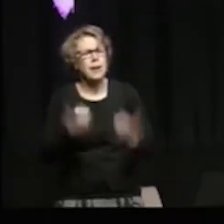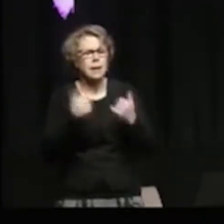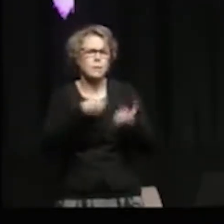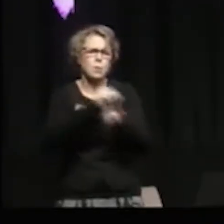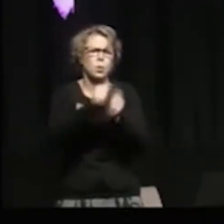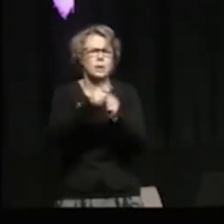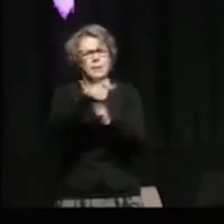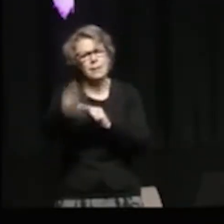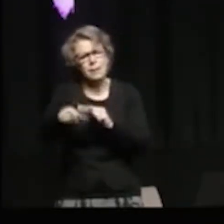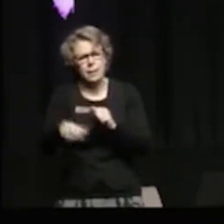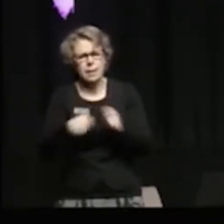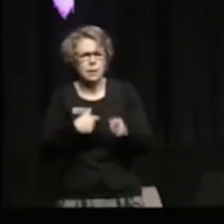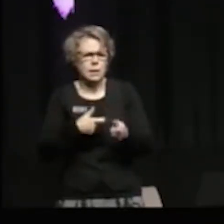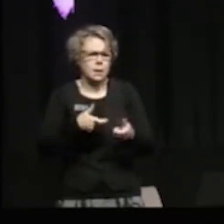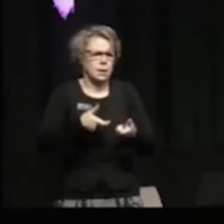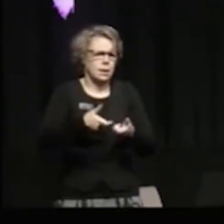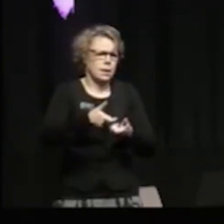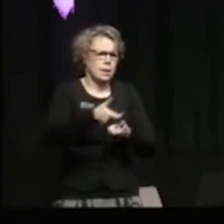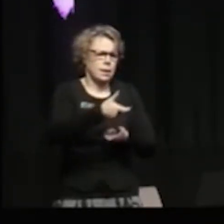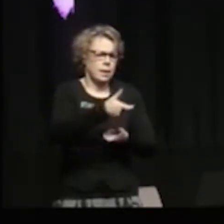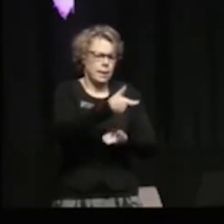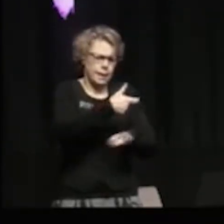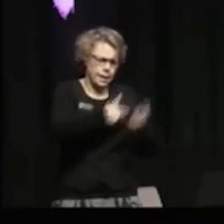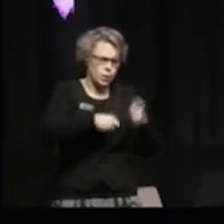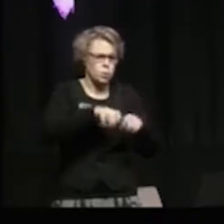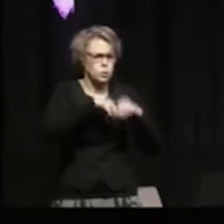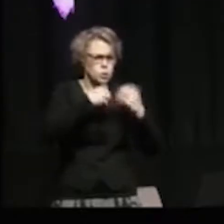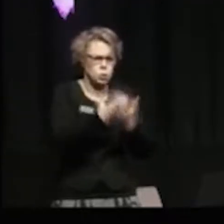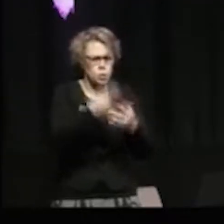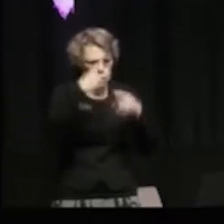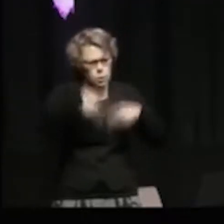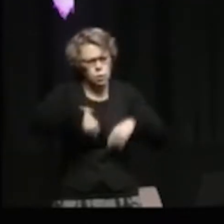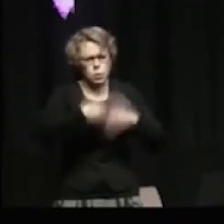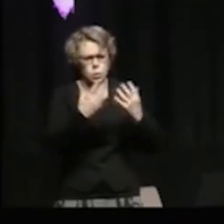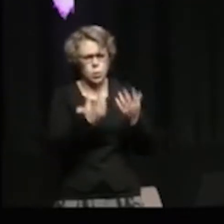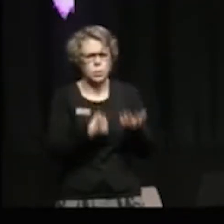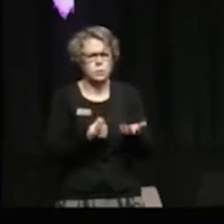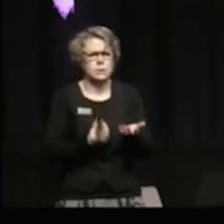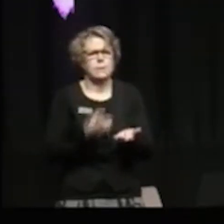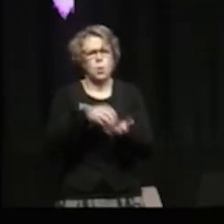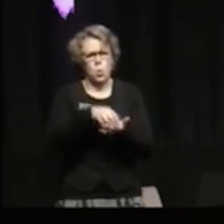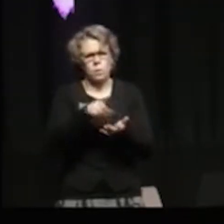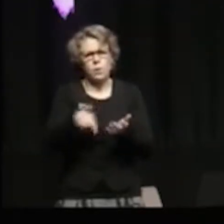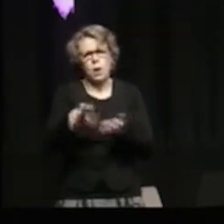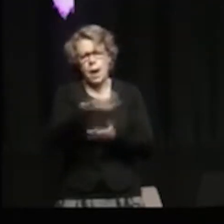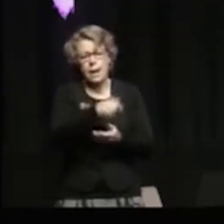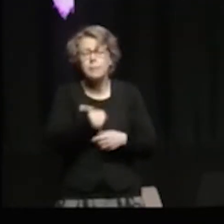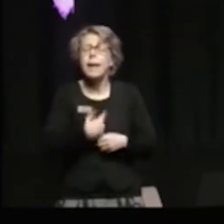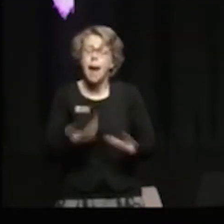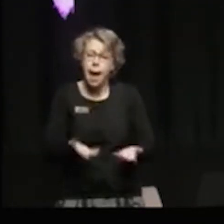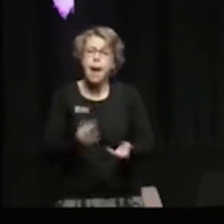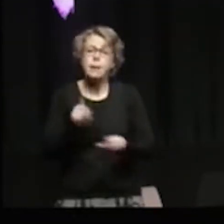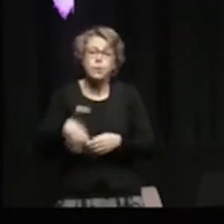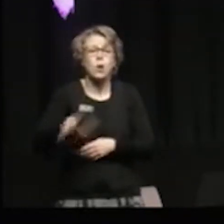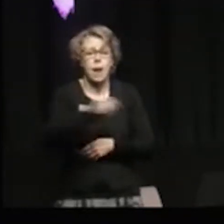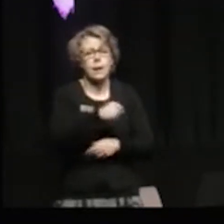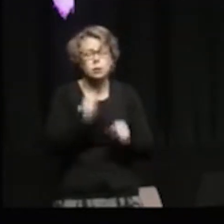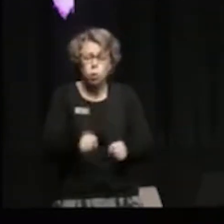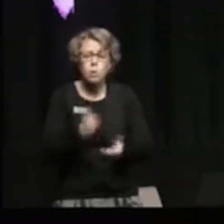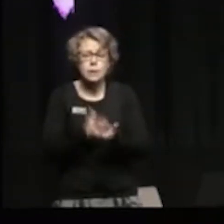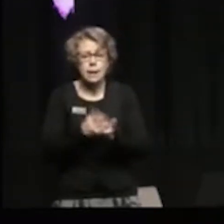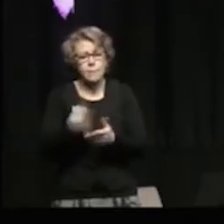actually disregard economic, social, and cultural rights for all. And we need to say and stress that they are for all,